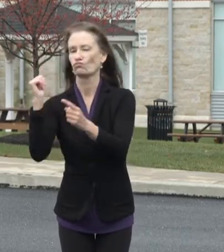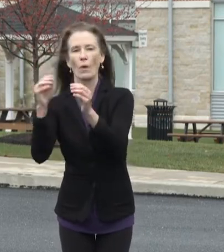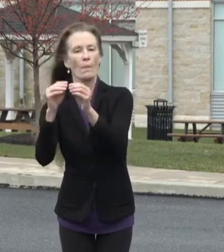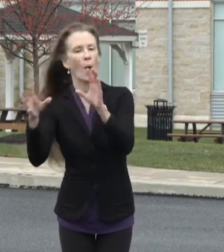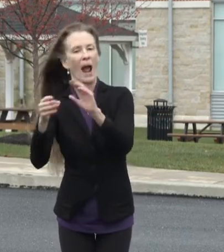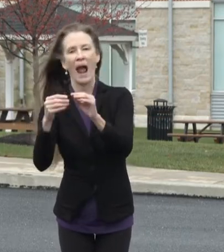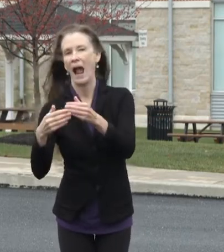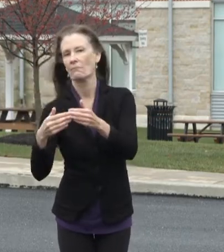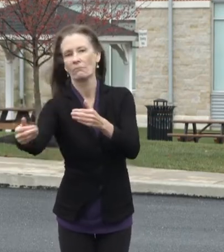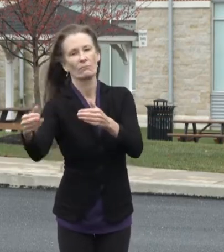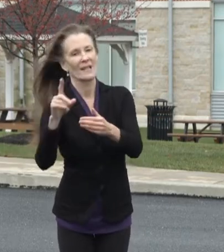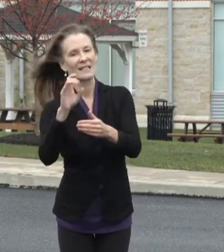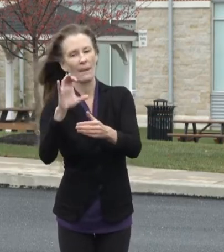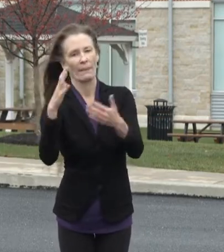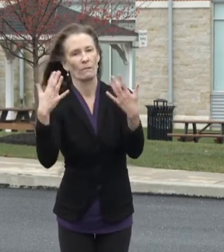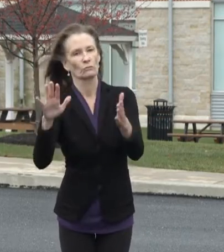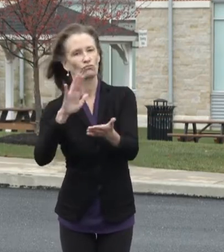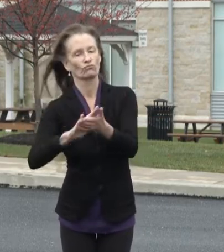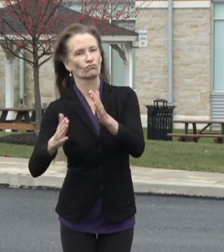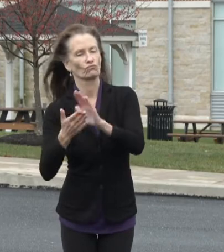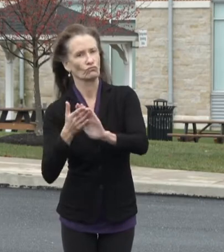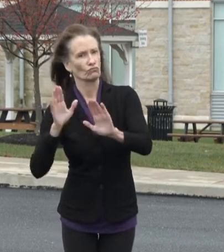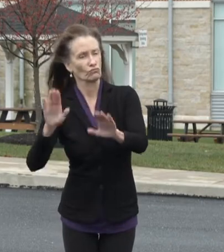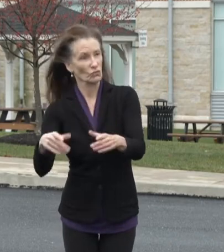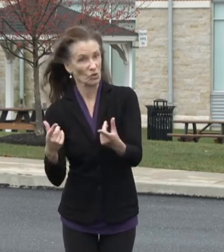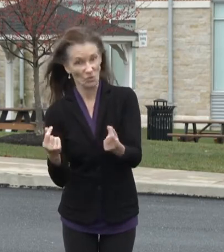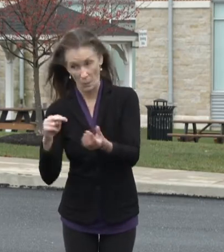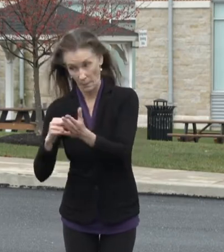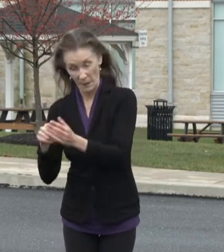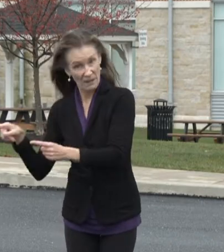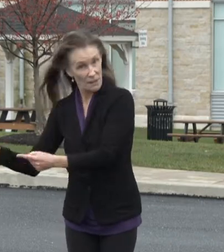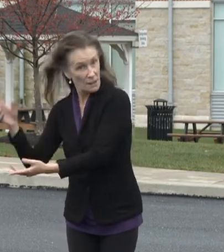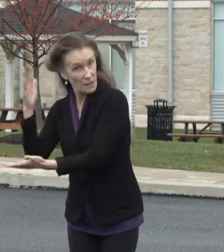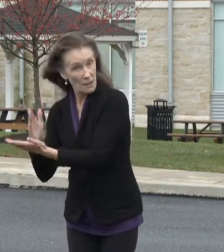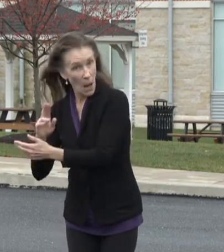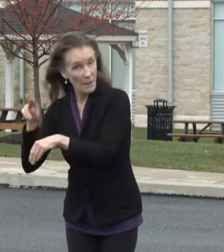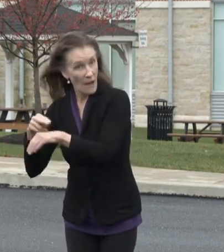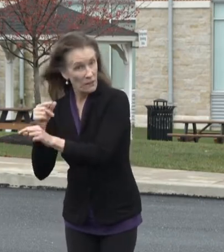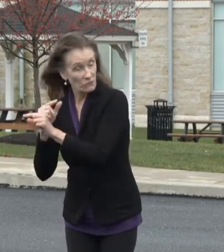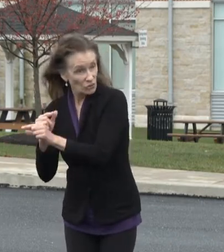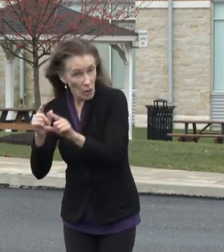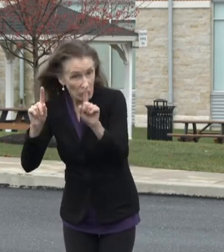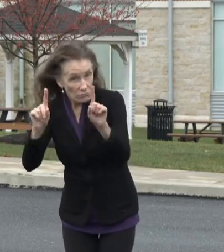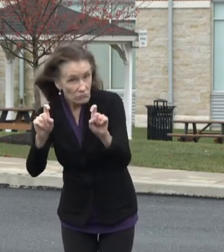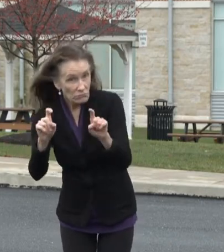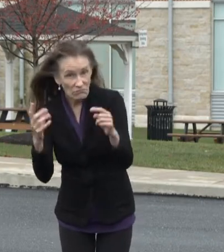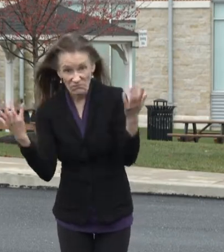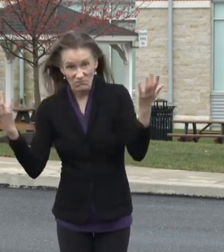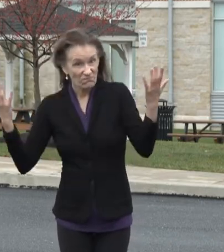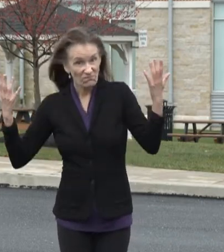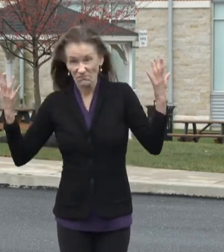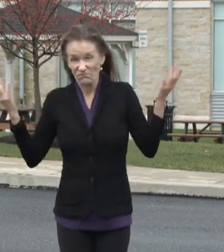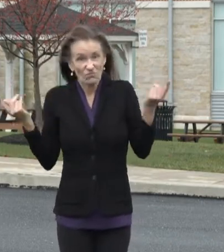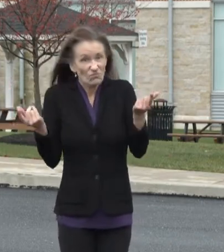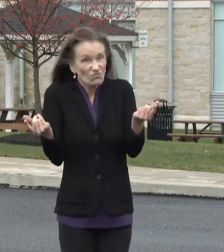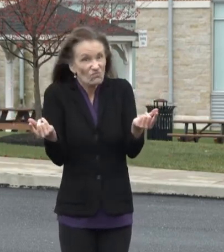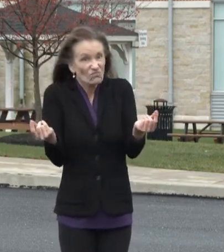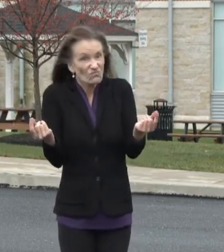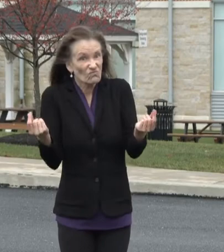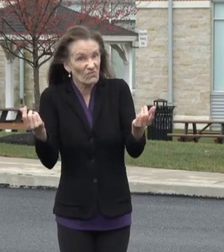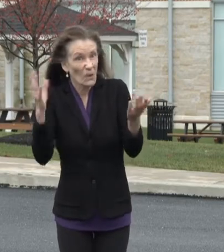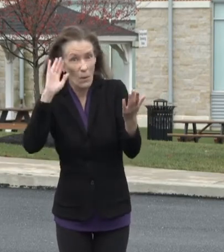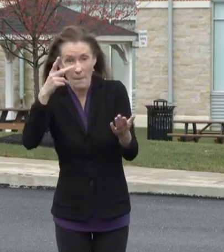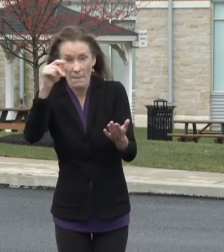have to actually cease, or is it a matter of it just makes a financial situation at the state level